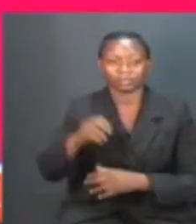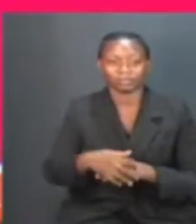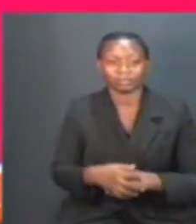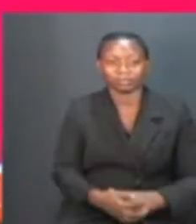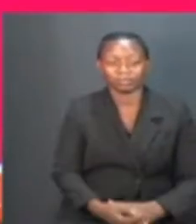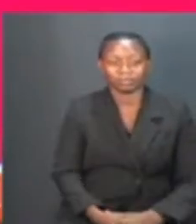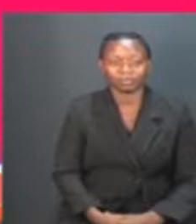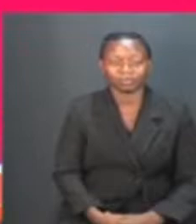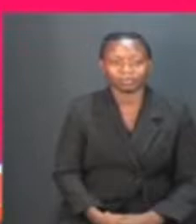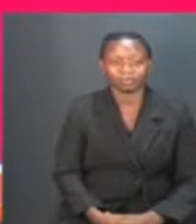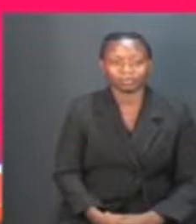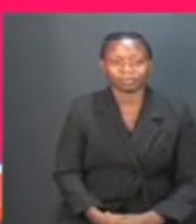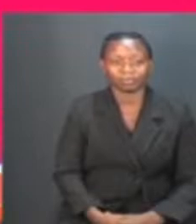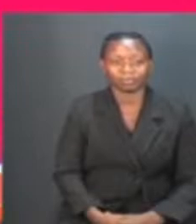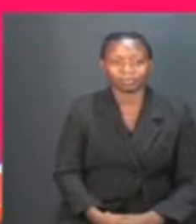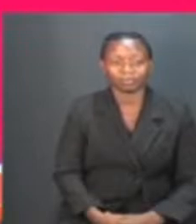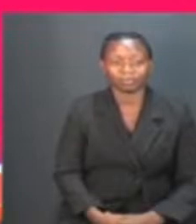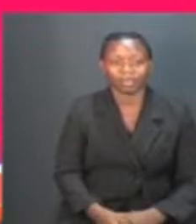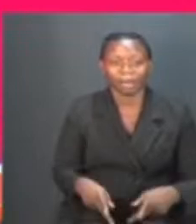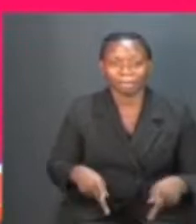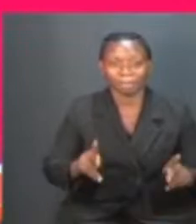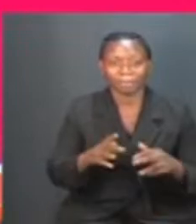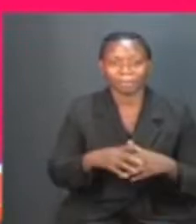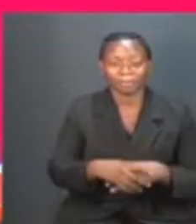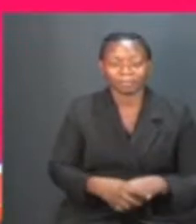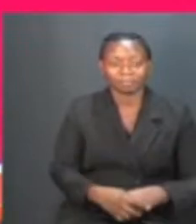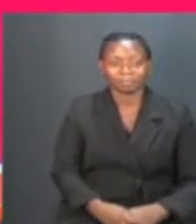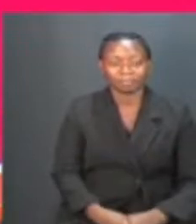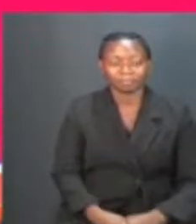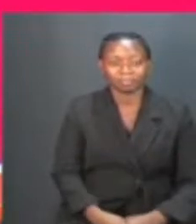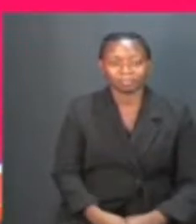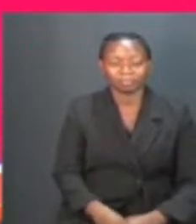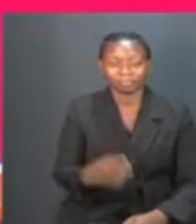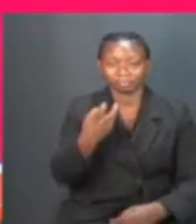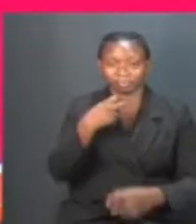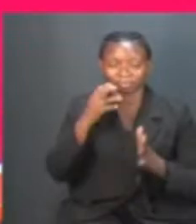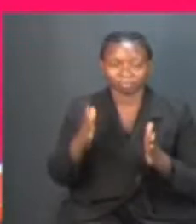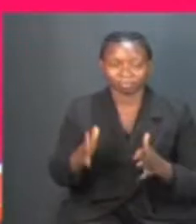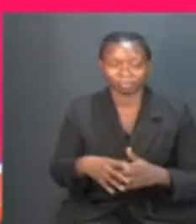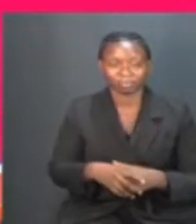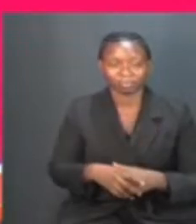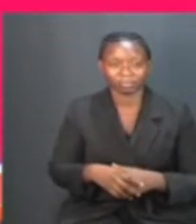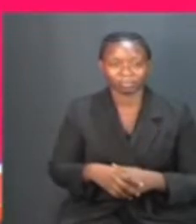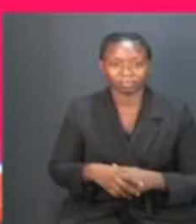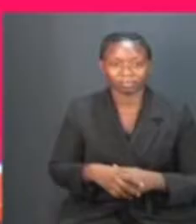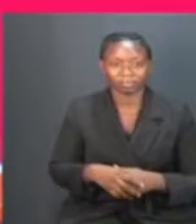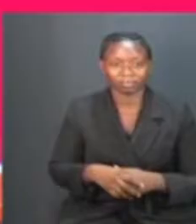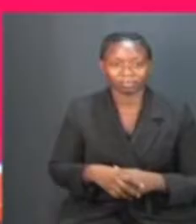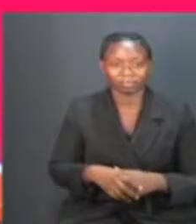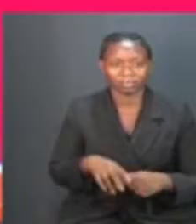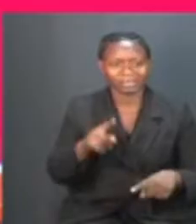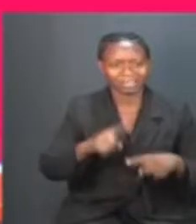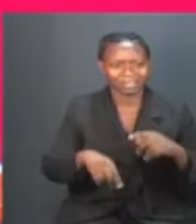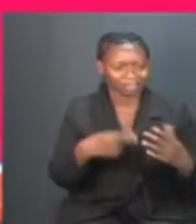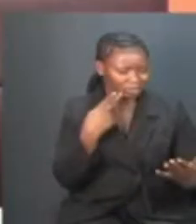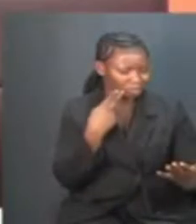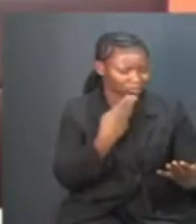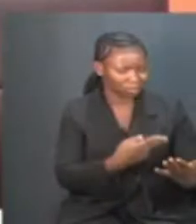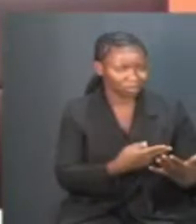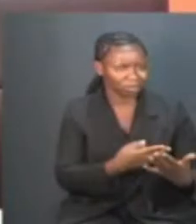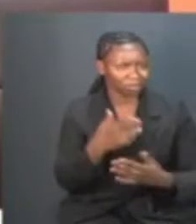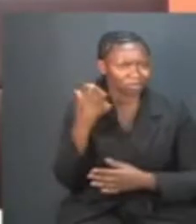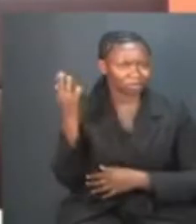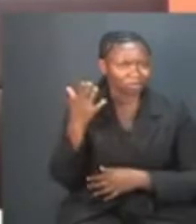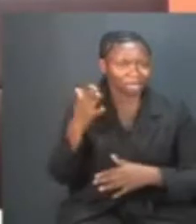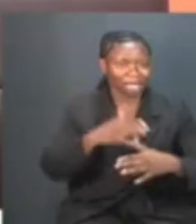then you have the floor. Yes? Mr. Speaker, I can't find such statements advertised